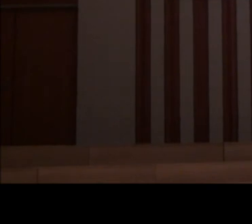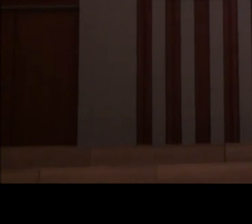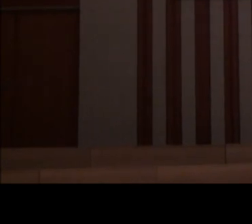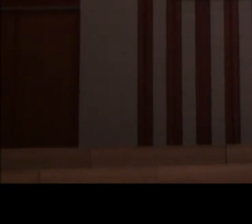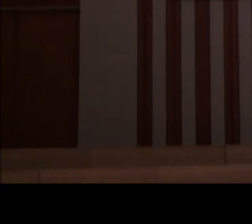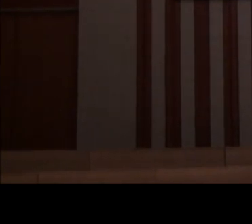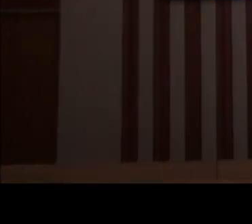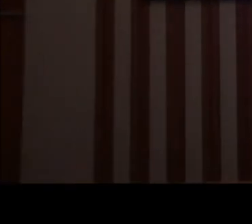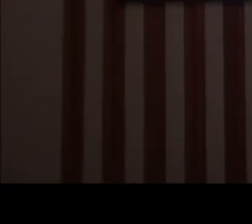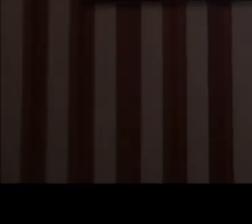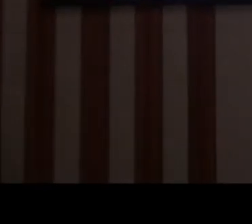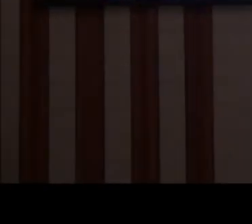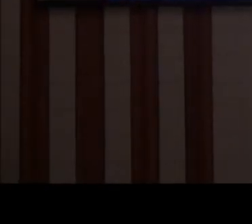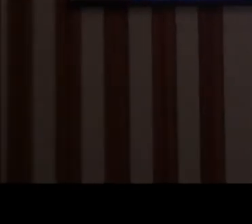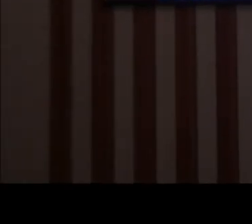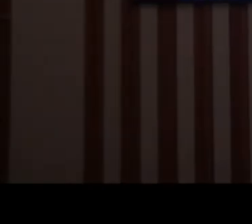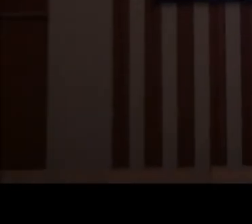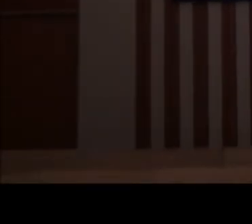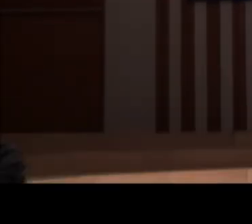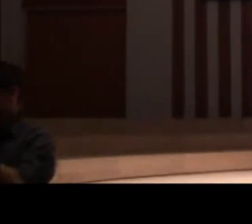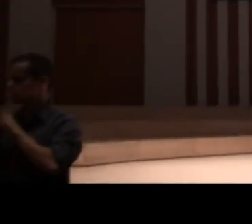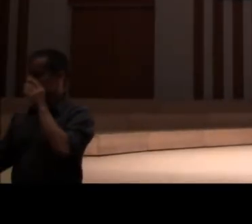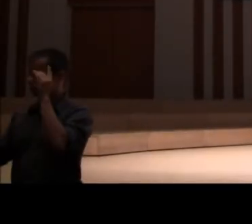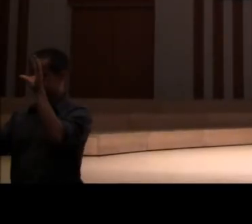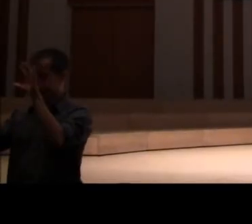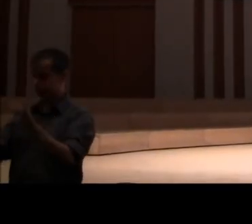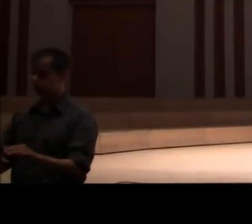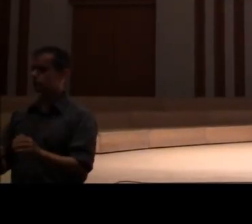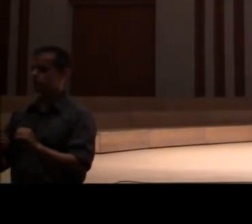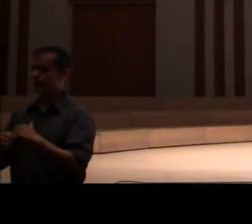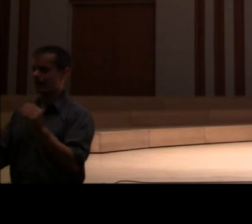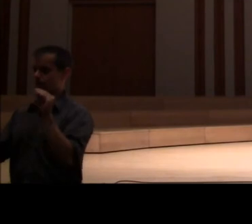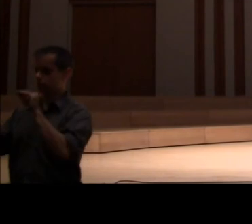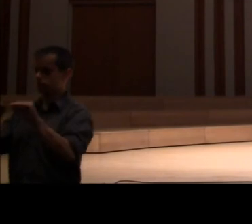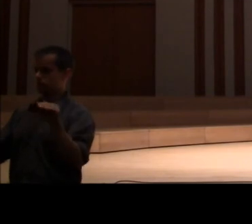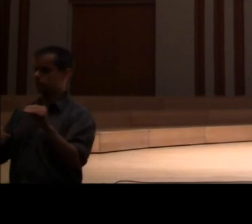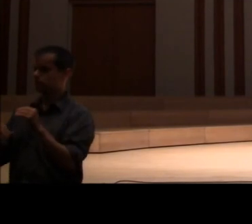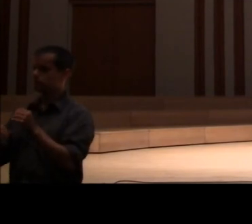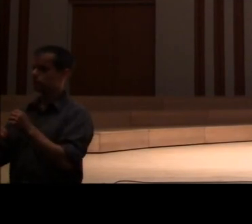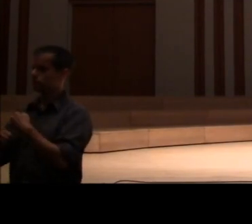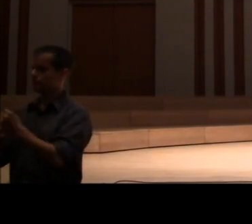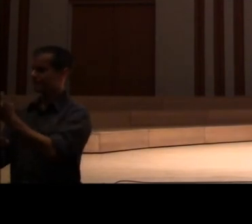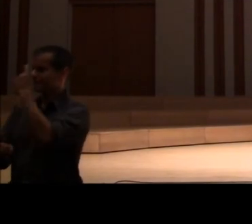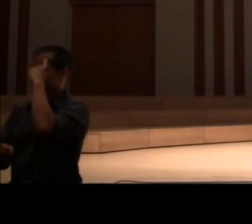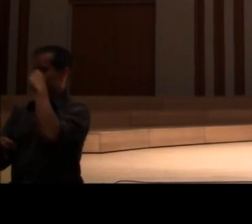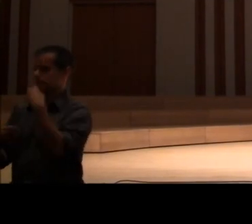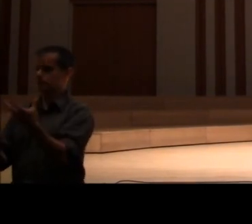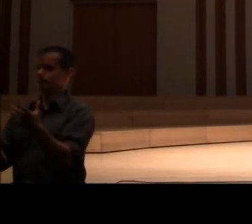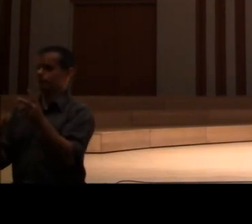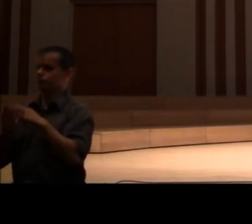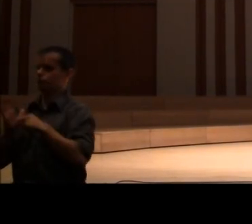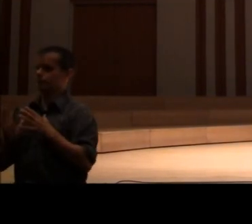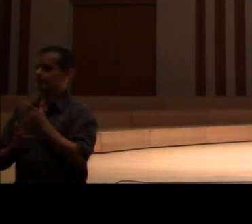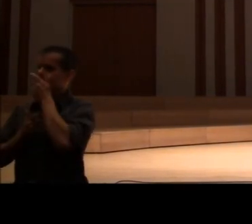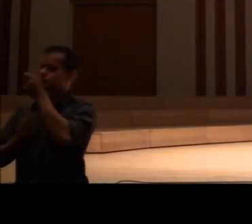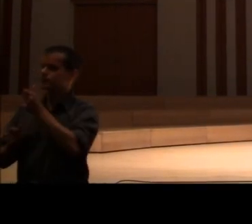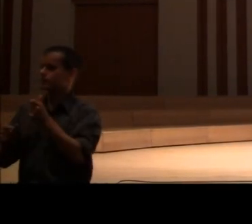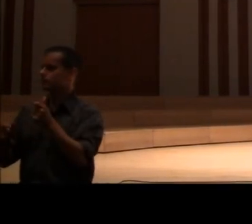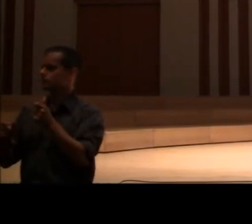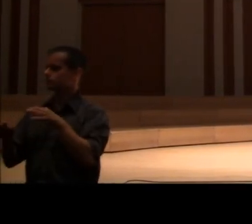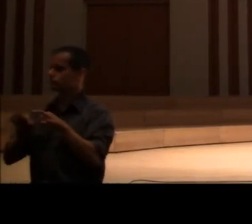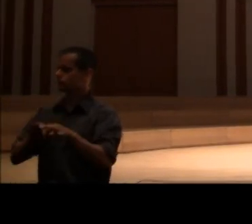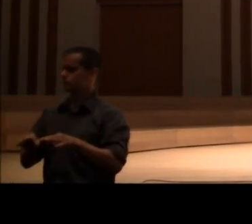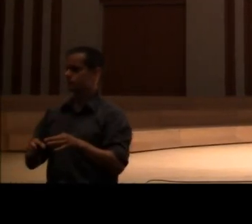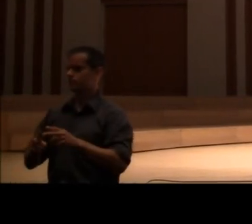and now the question is how do we weave this together in something that makes sense and that really gives the reader an interesting description, a very visual